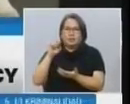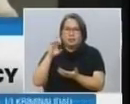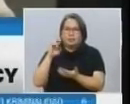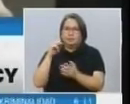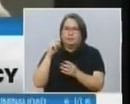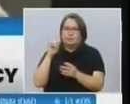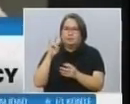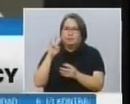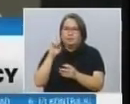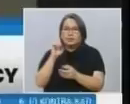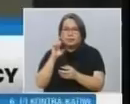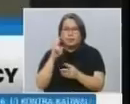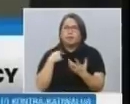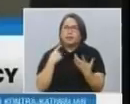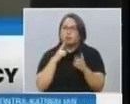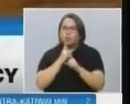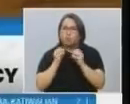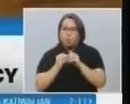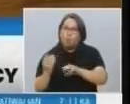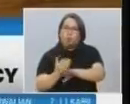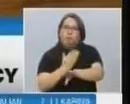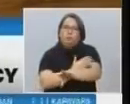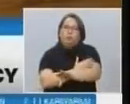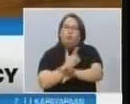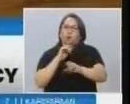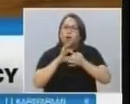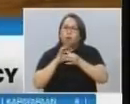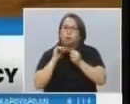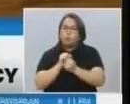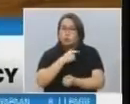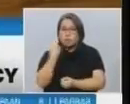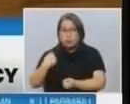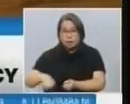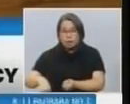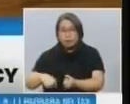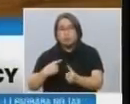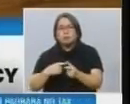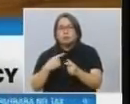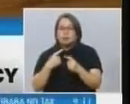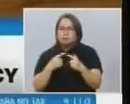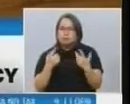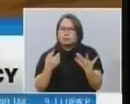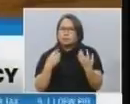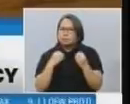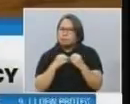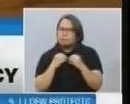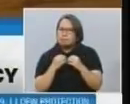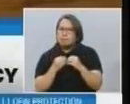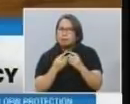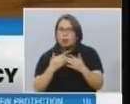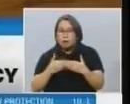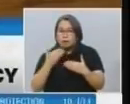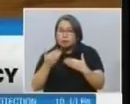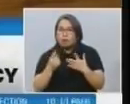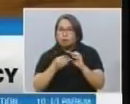Our re-energized relations with China has also led to an unprecedented level of cooperation between